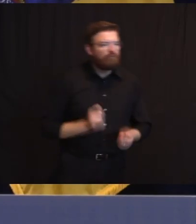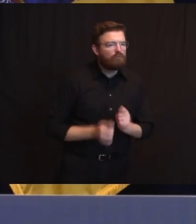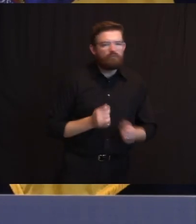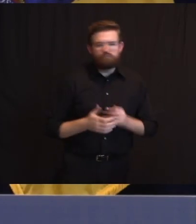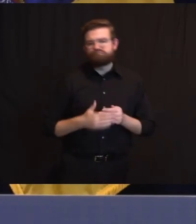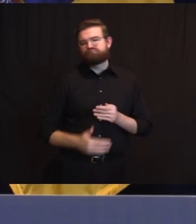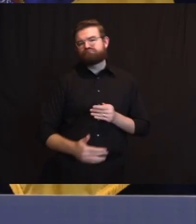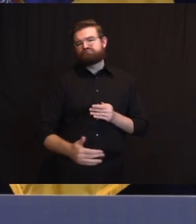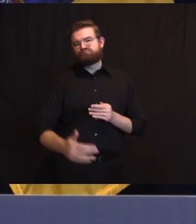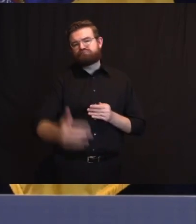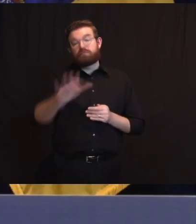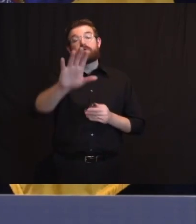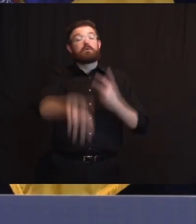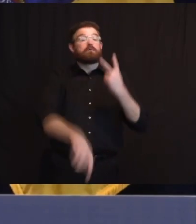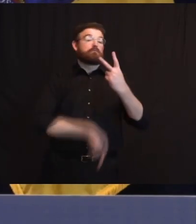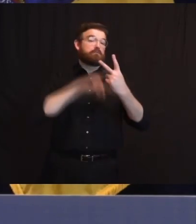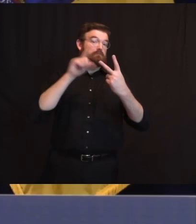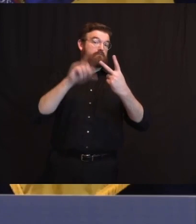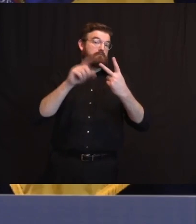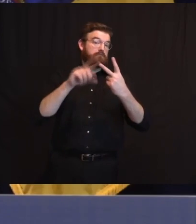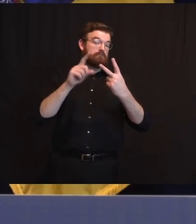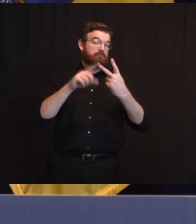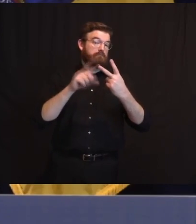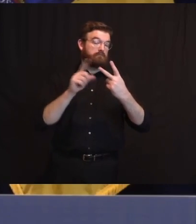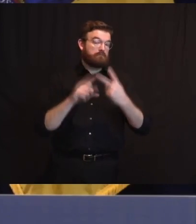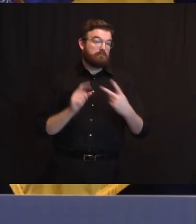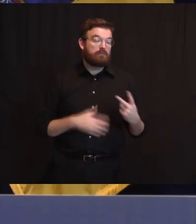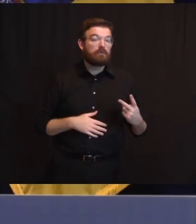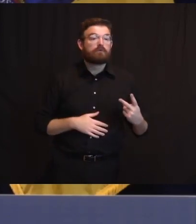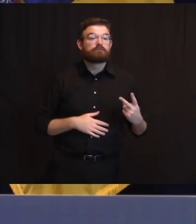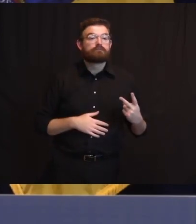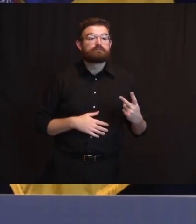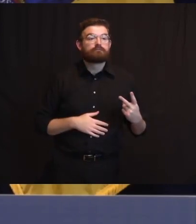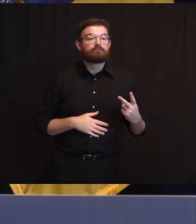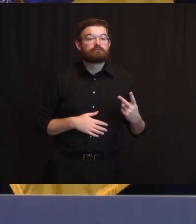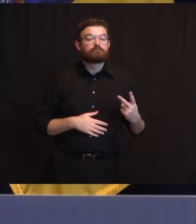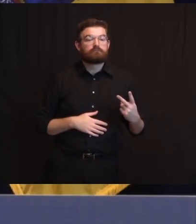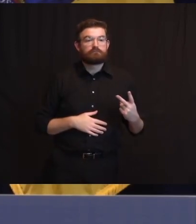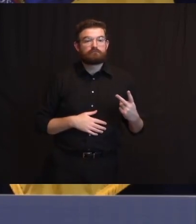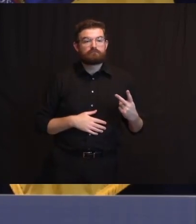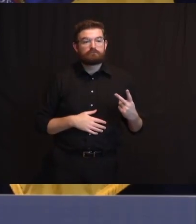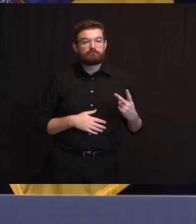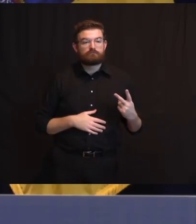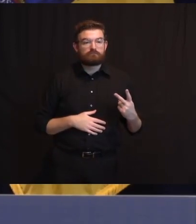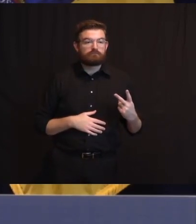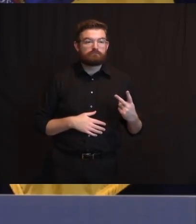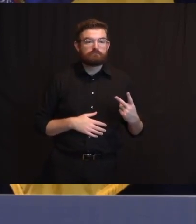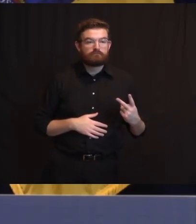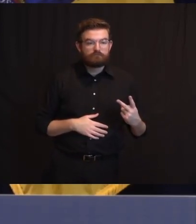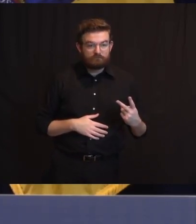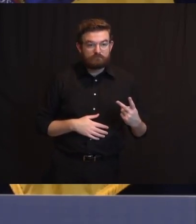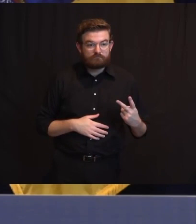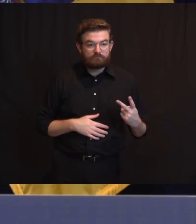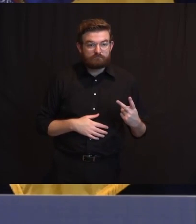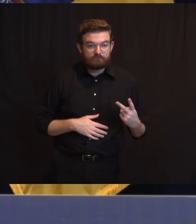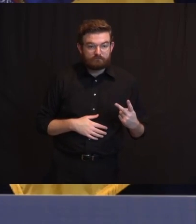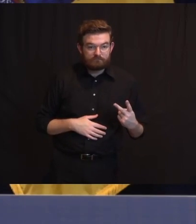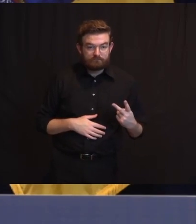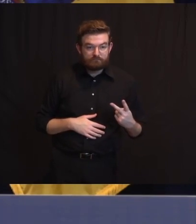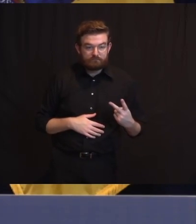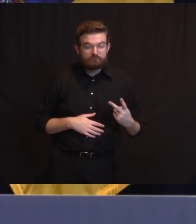about as it relates to this. We found the money to provide universal devices and internet access to every single